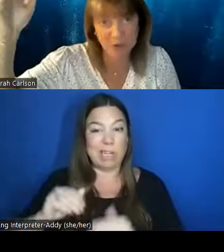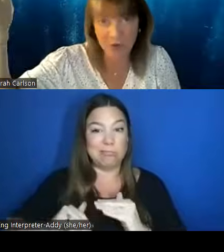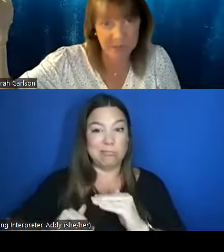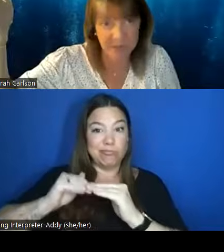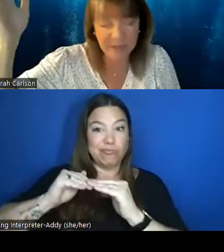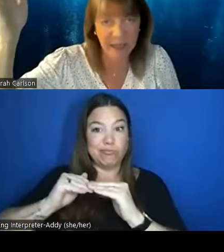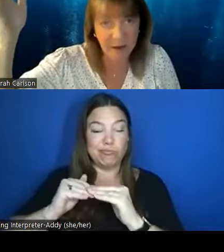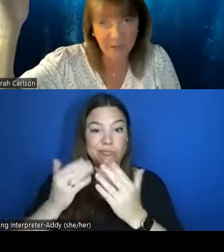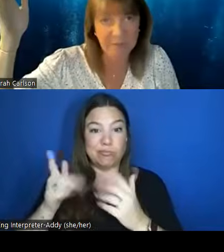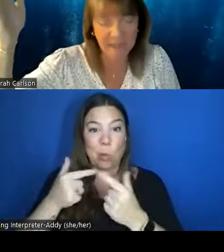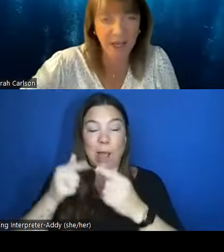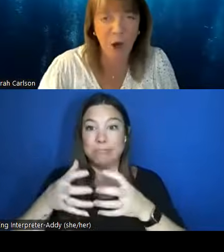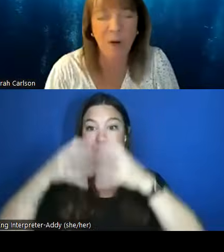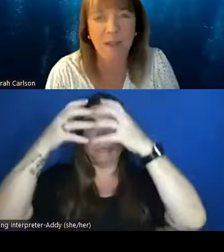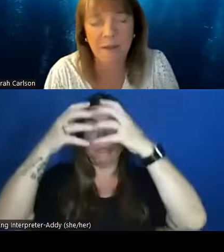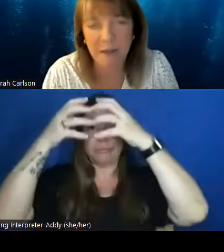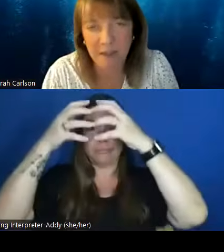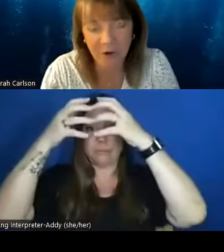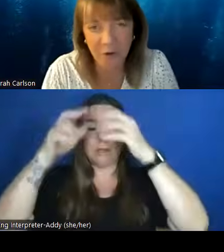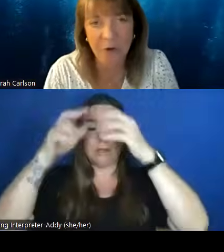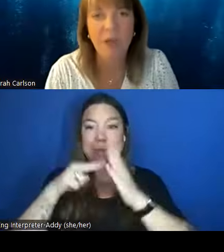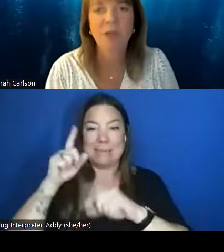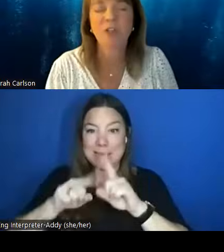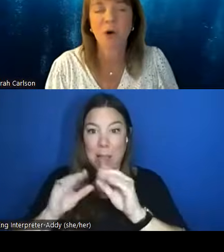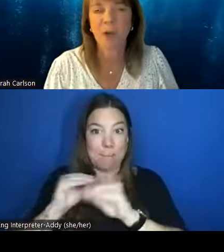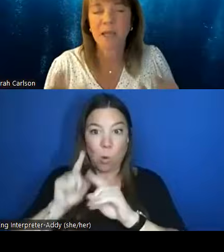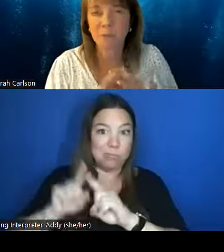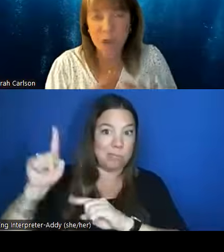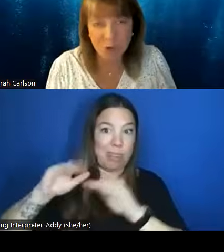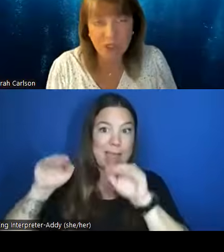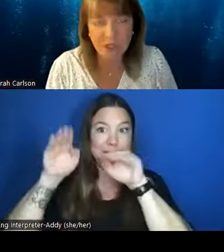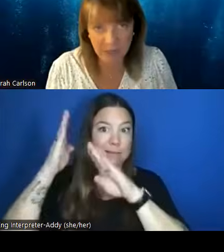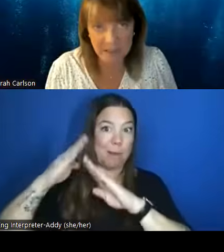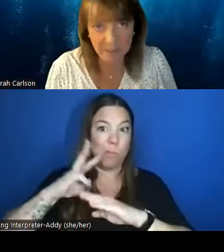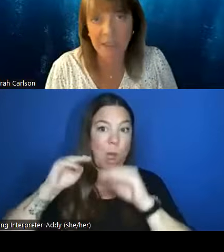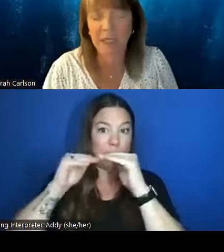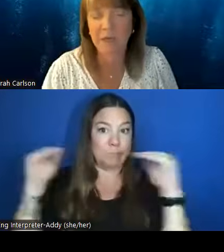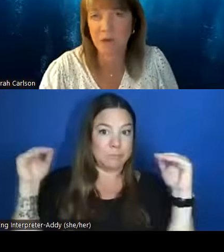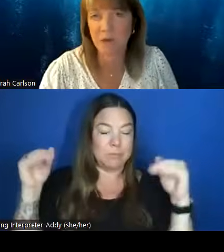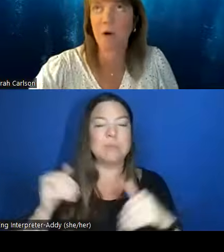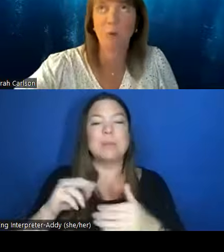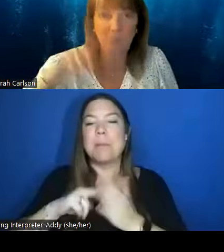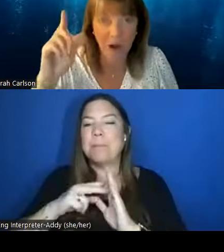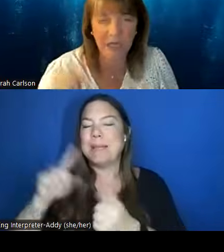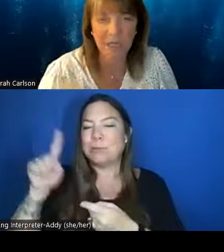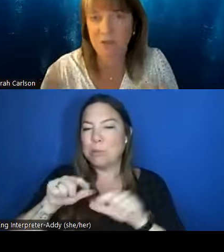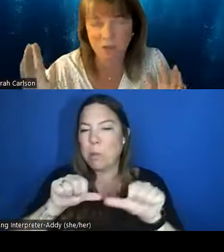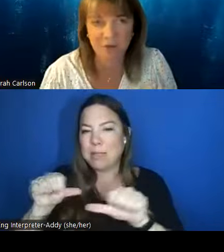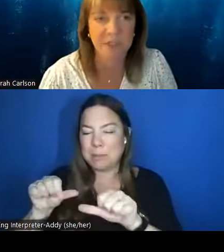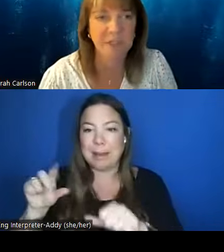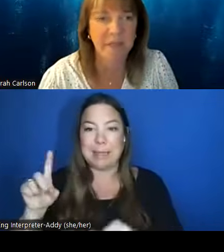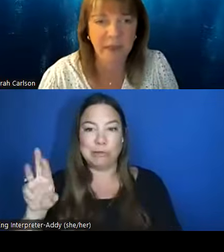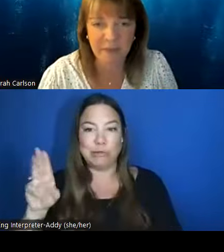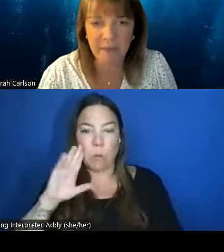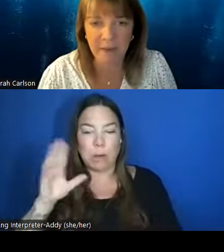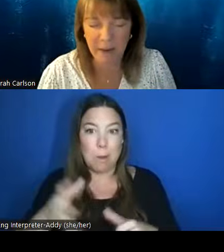hit the surface, they can't go any farther. So it reduced the possibility that the drum would rocket to the